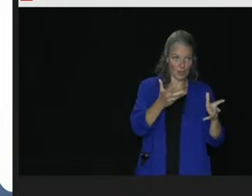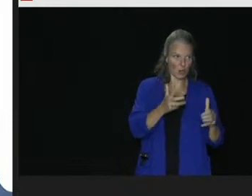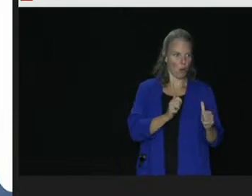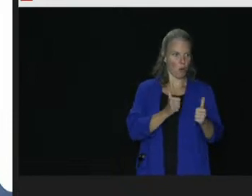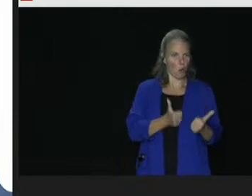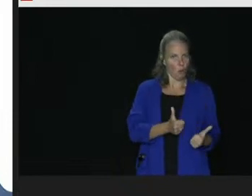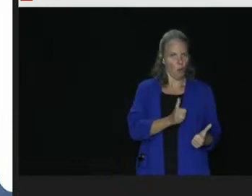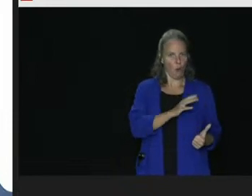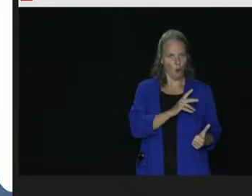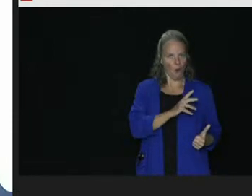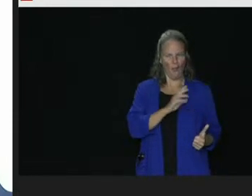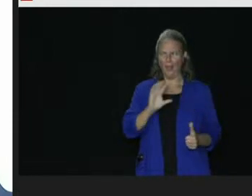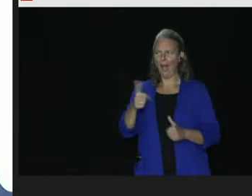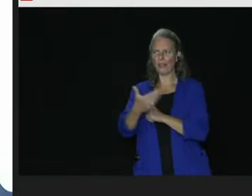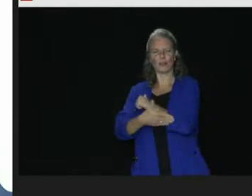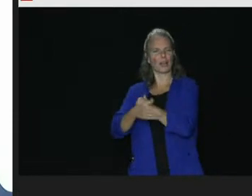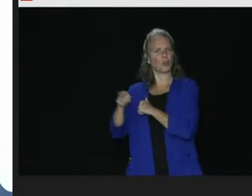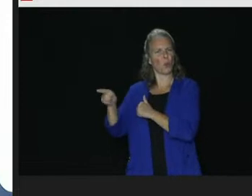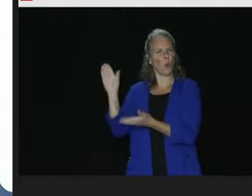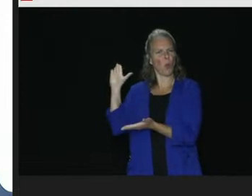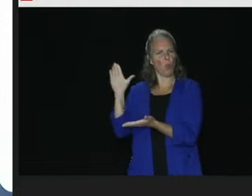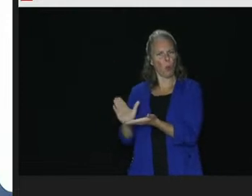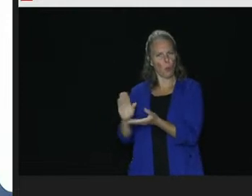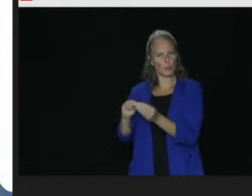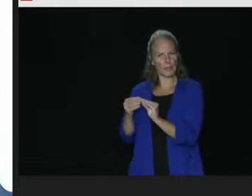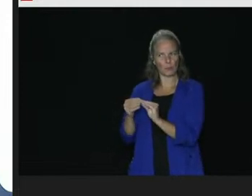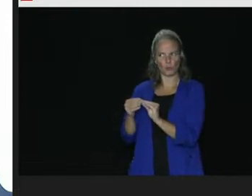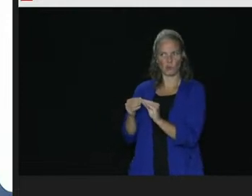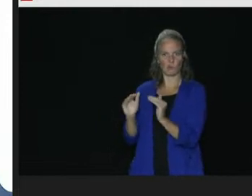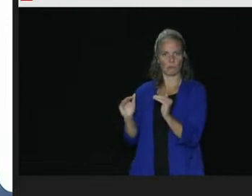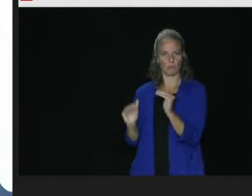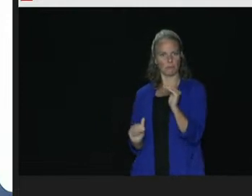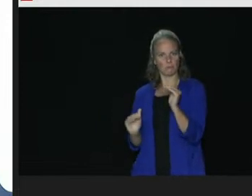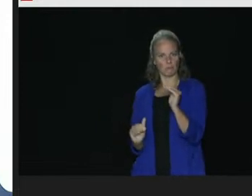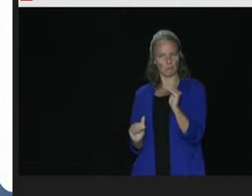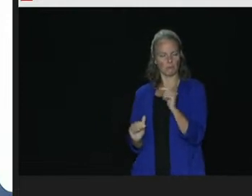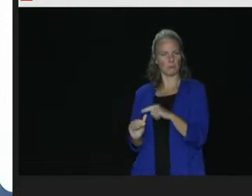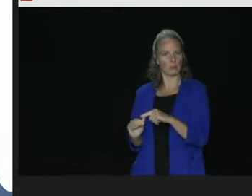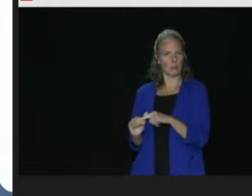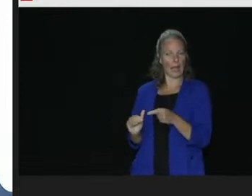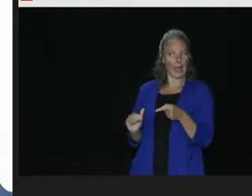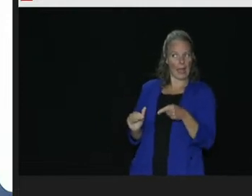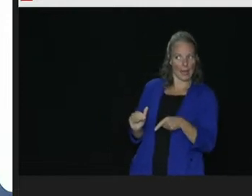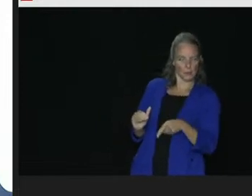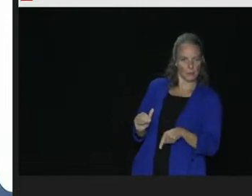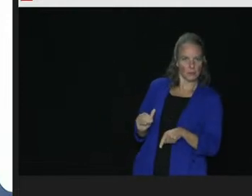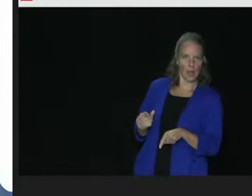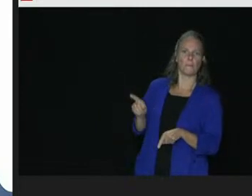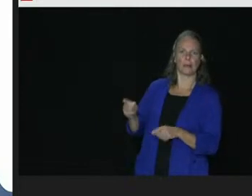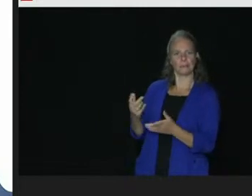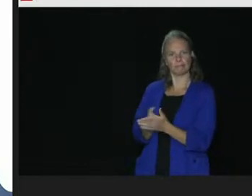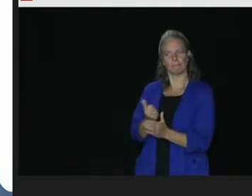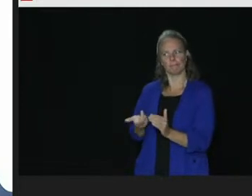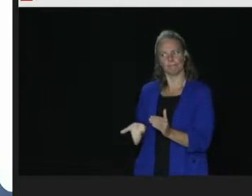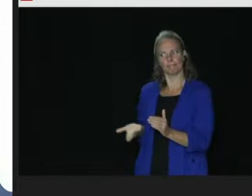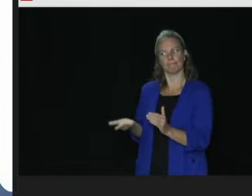countries, vaccine coverage is not nearly so high. So much work is left to do. That goes for